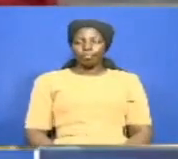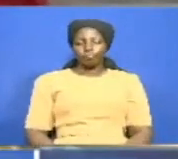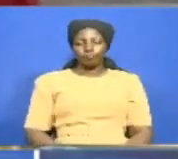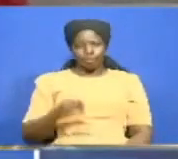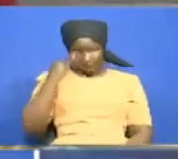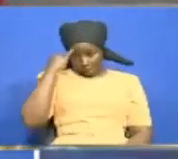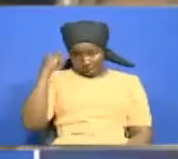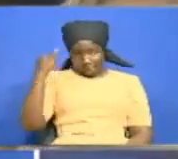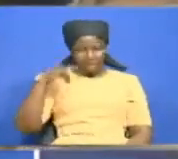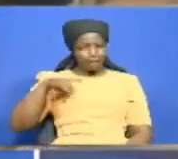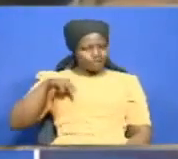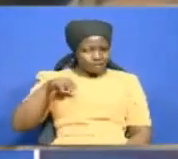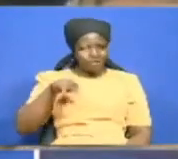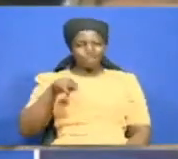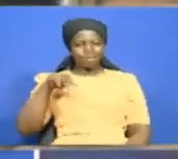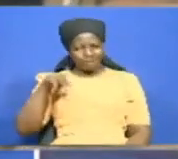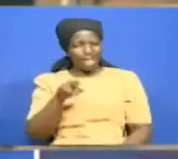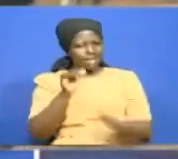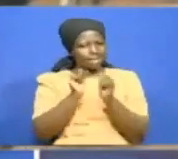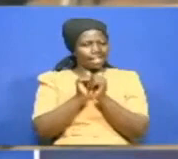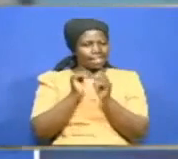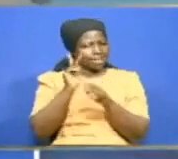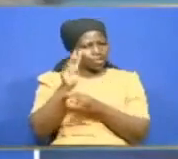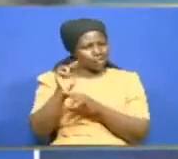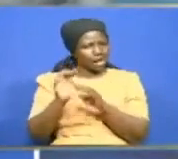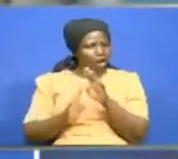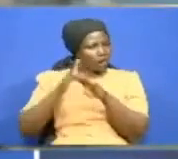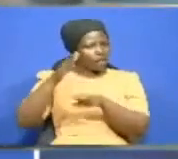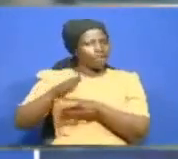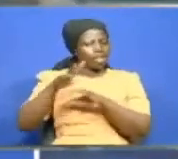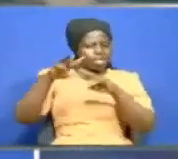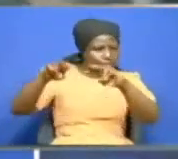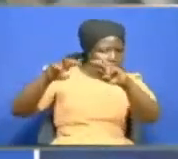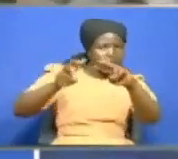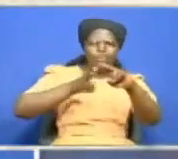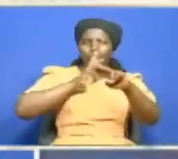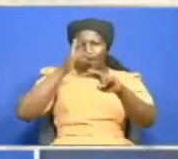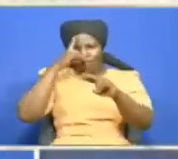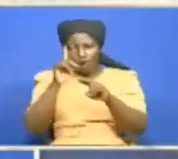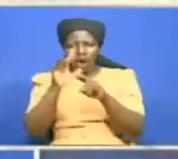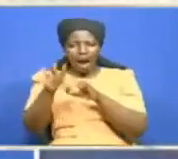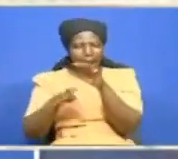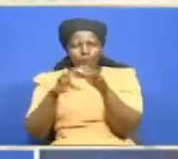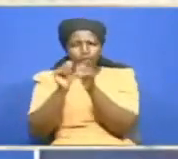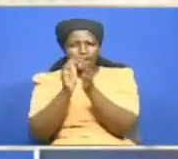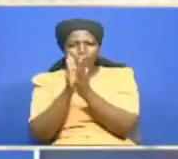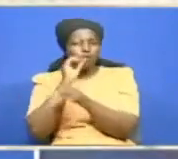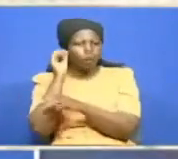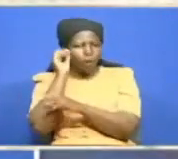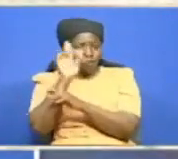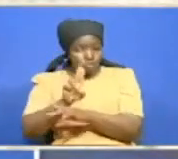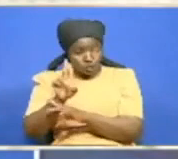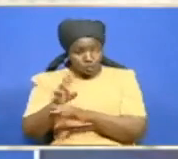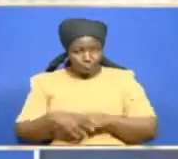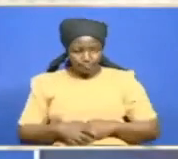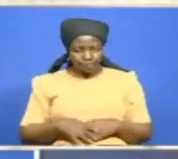Imagine walking over 10 kilometers to fetch water for livestock and domestic use. Hiyo maji, mahali